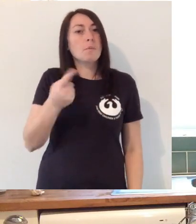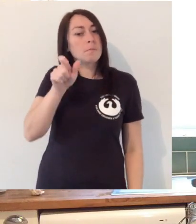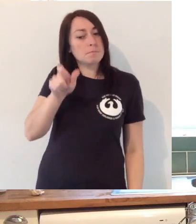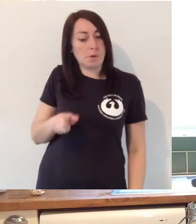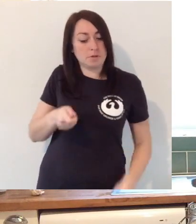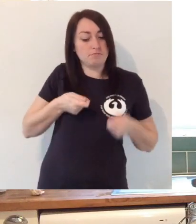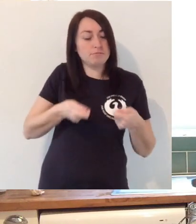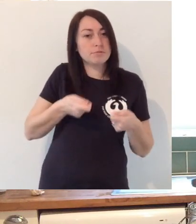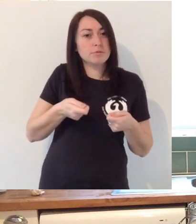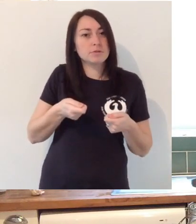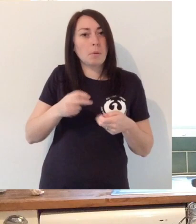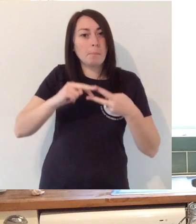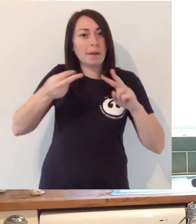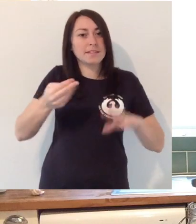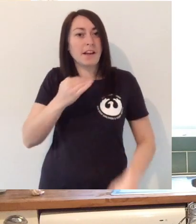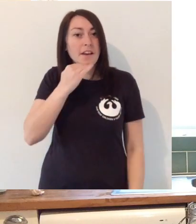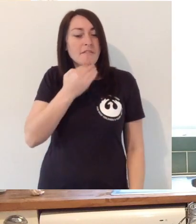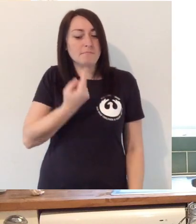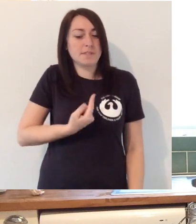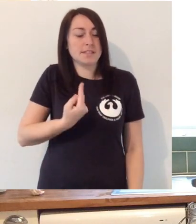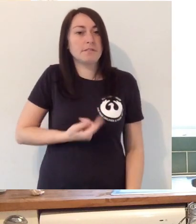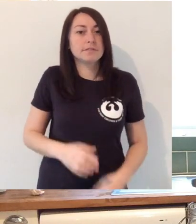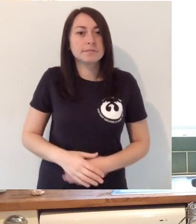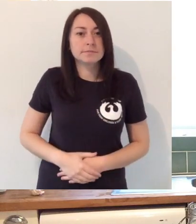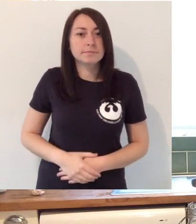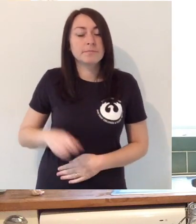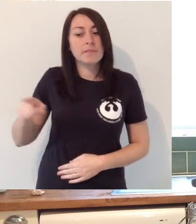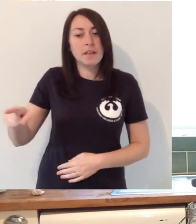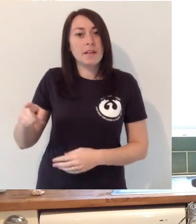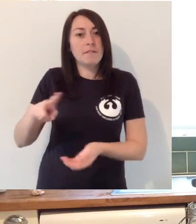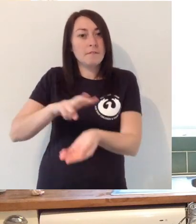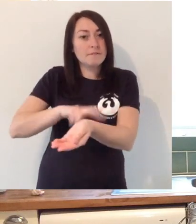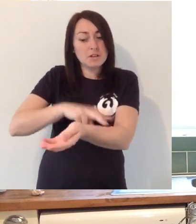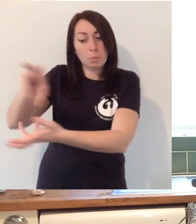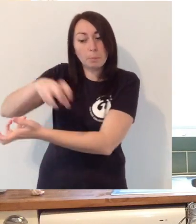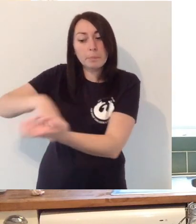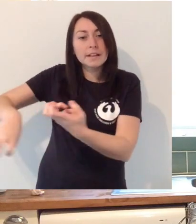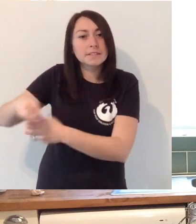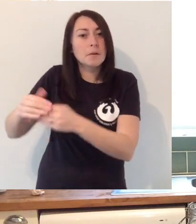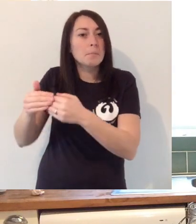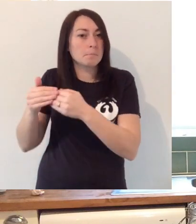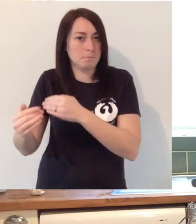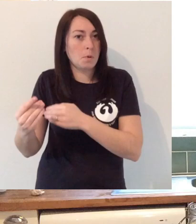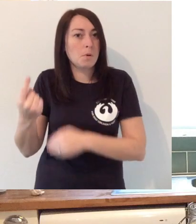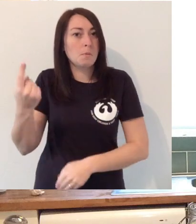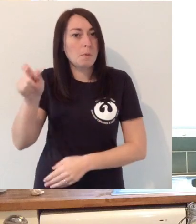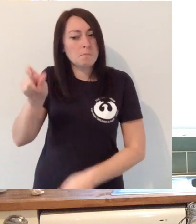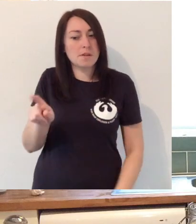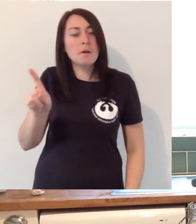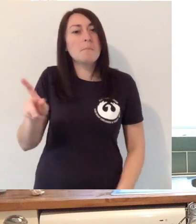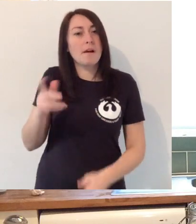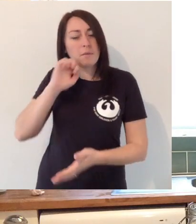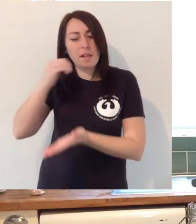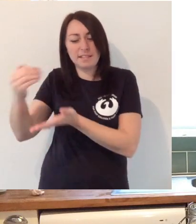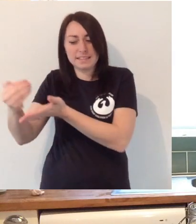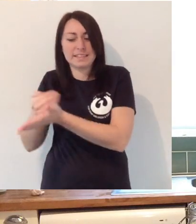so I'm just going to put in enough pasta for myself. The vegetable mix that we have made is going to cook for more than one person, but I'm going to be able to pop that aside and have